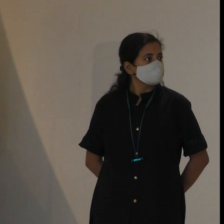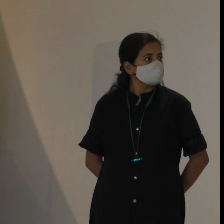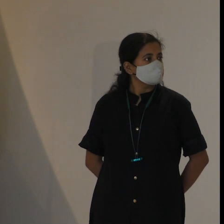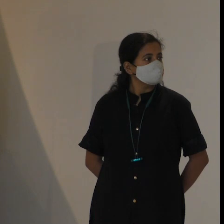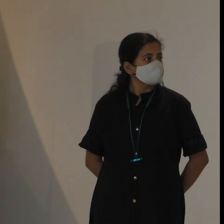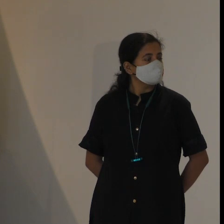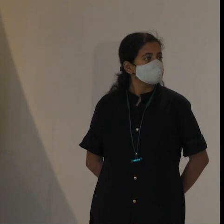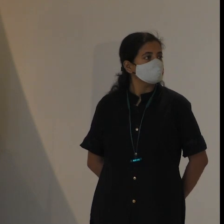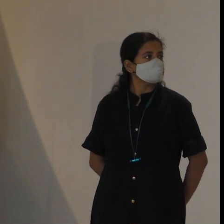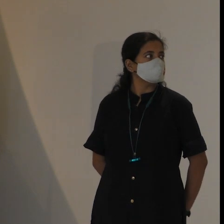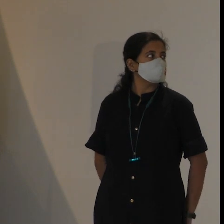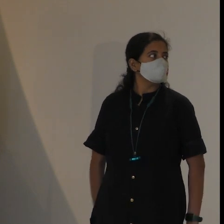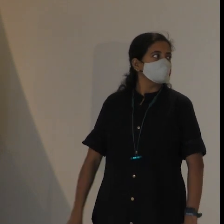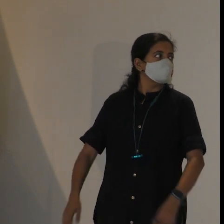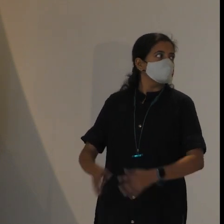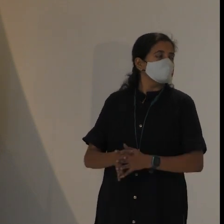Thank you so much.